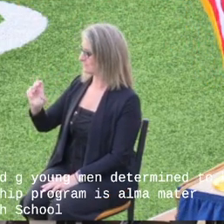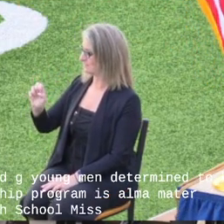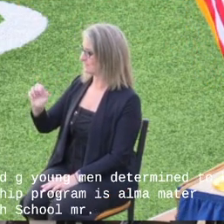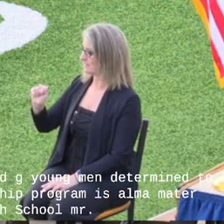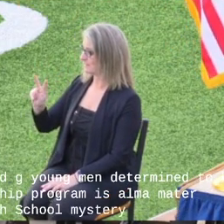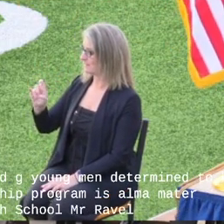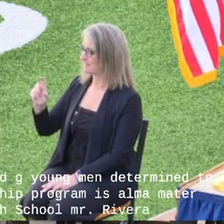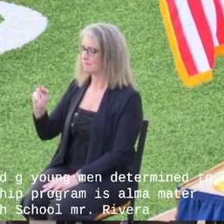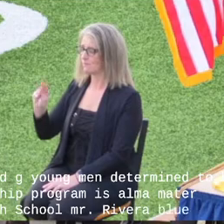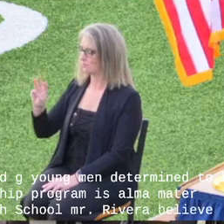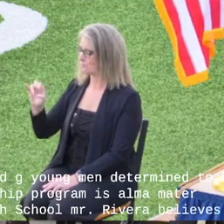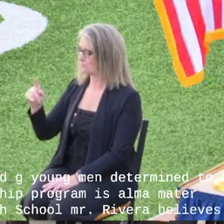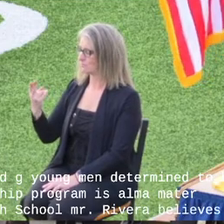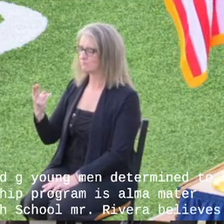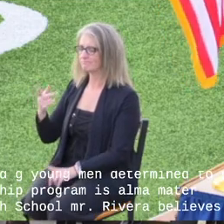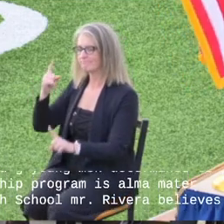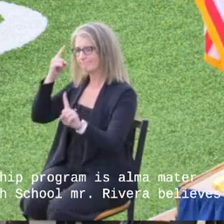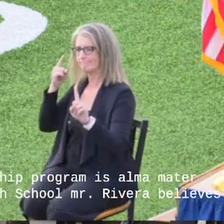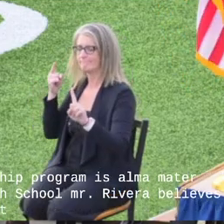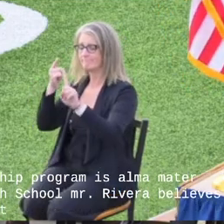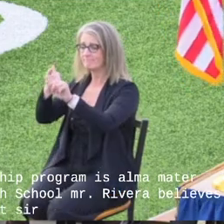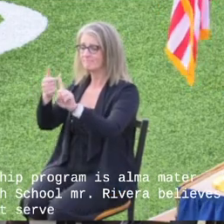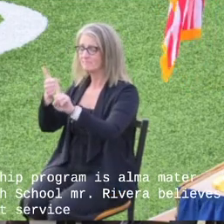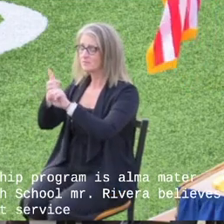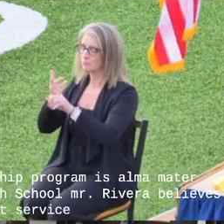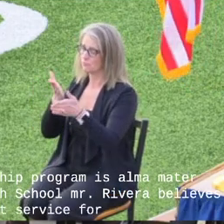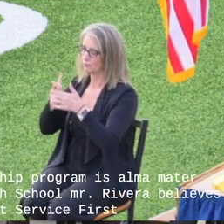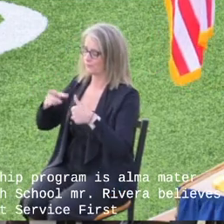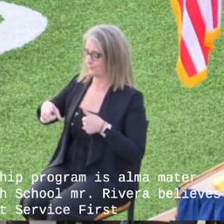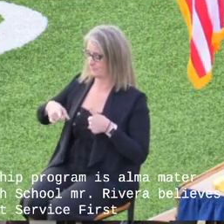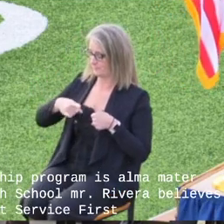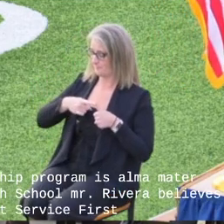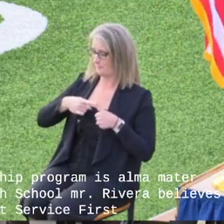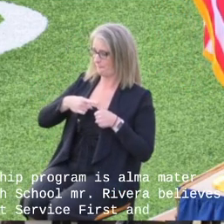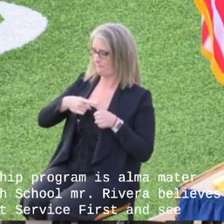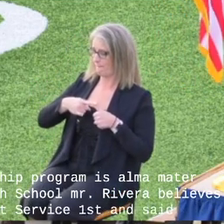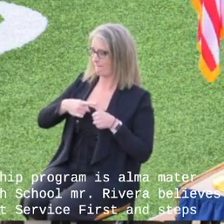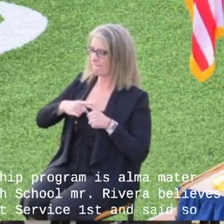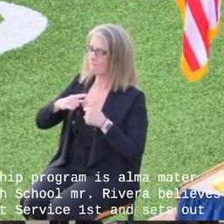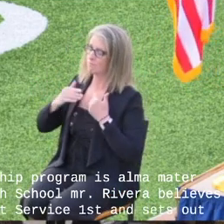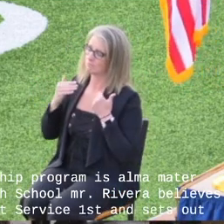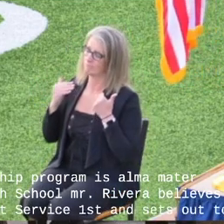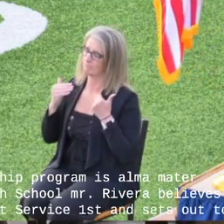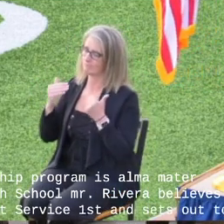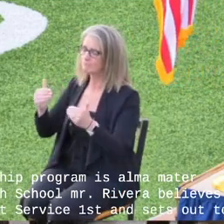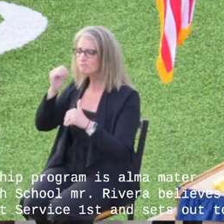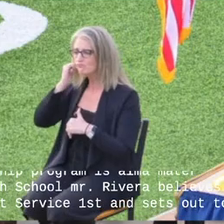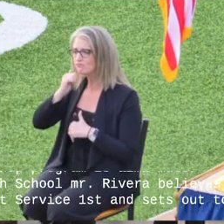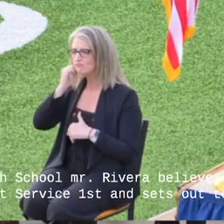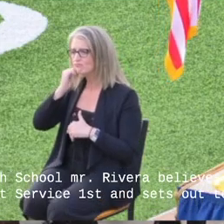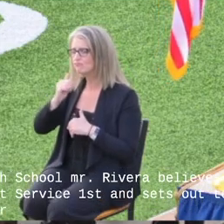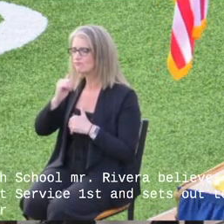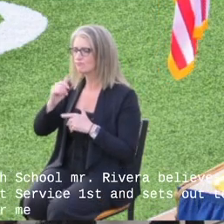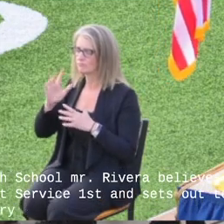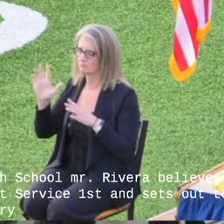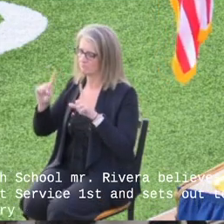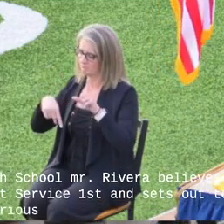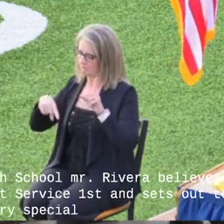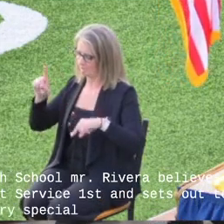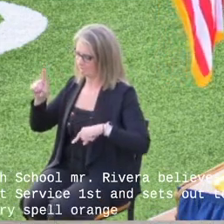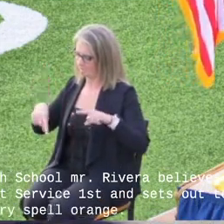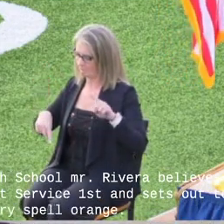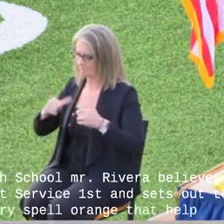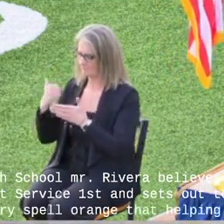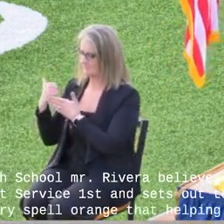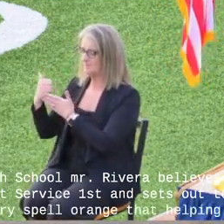Mr. Rivera believes his mission is about service first, and sets out to daily pioneer various forms